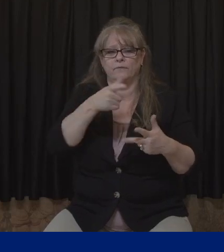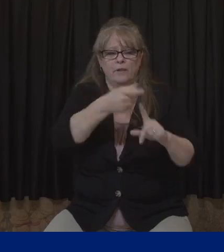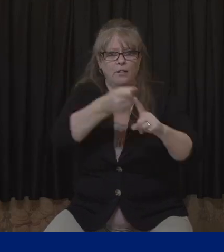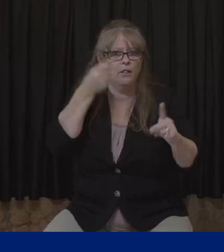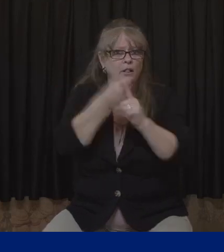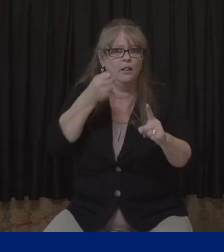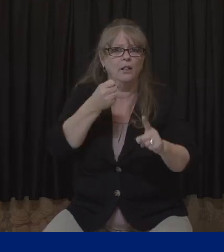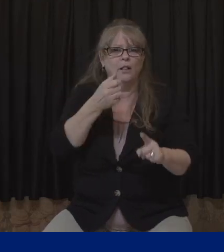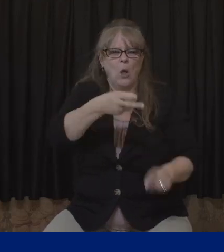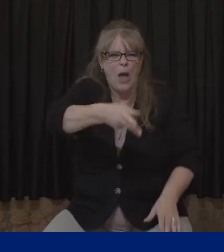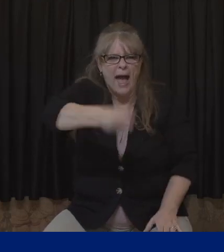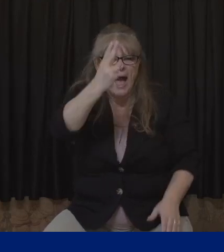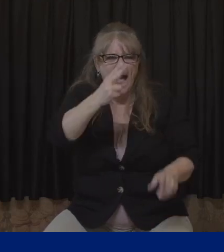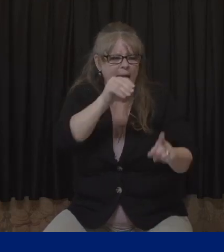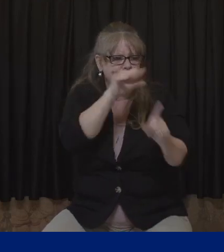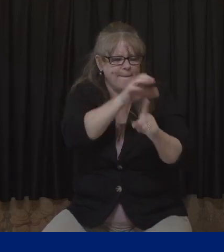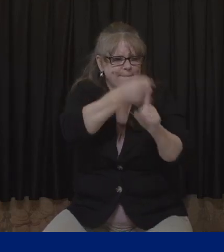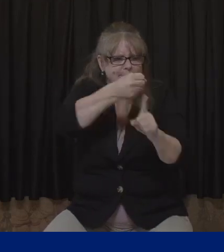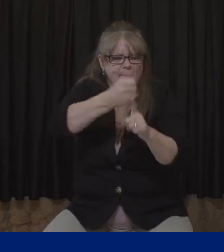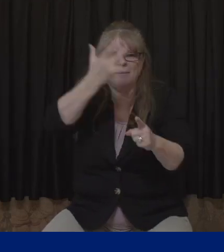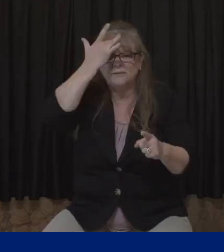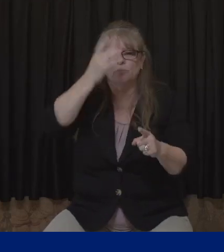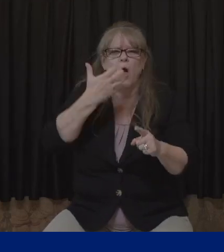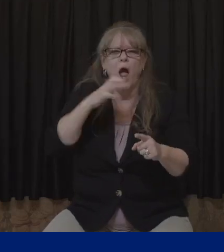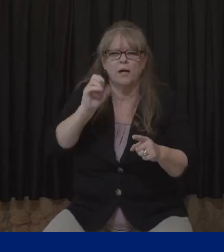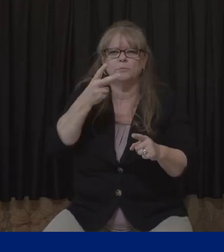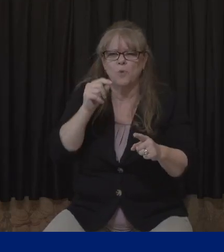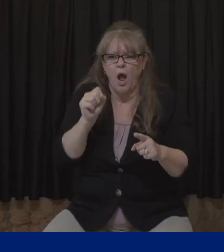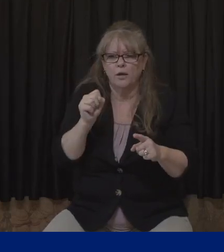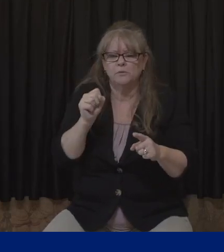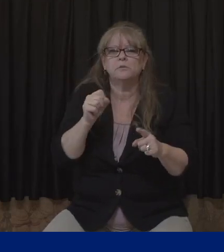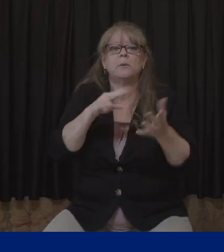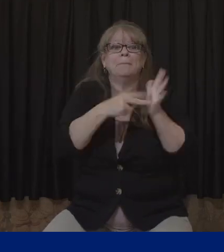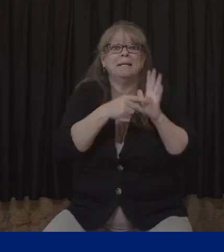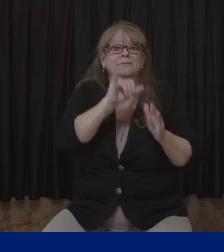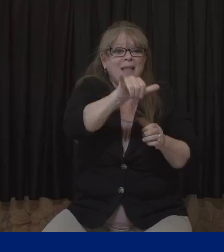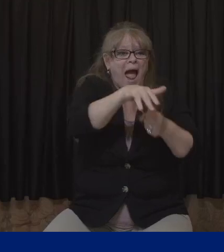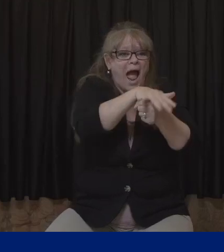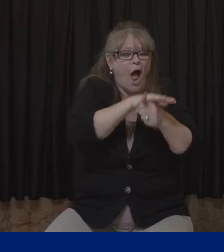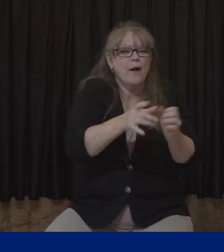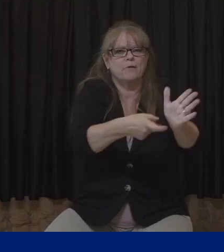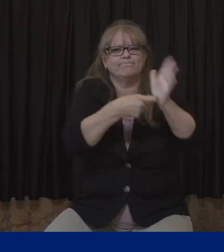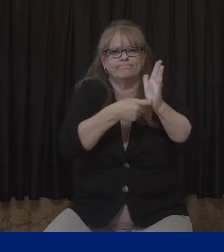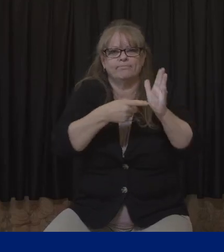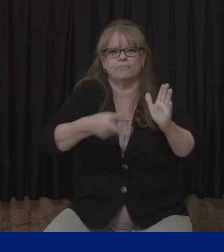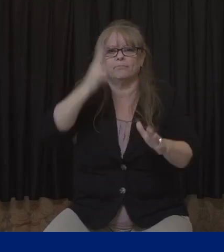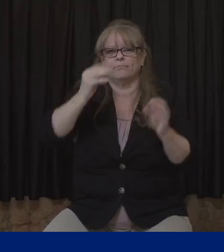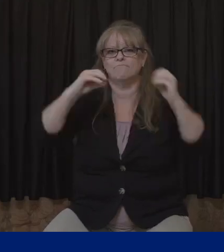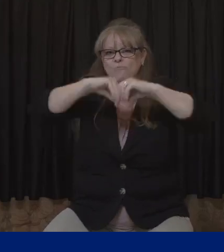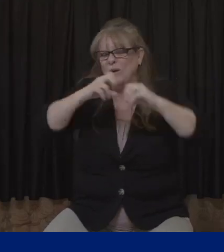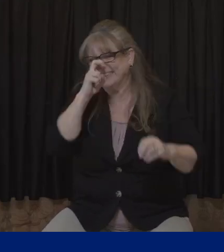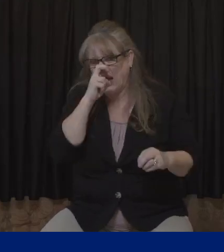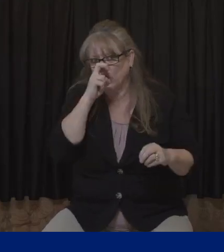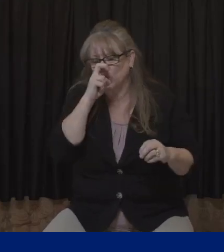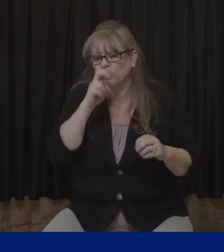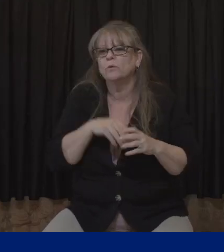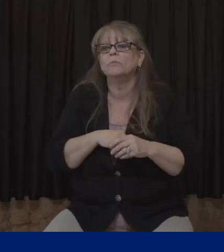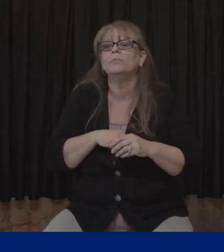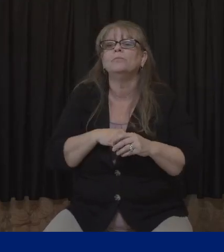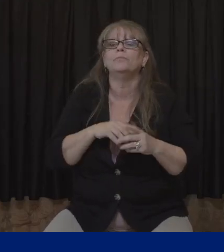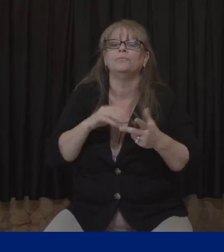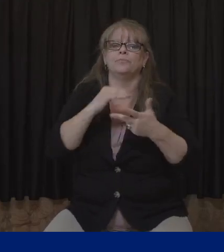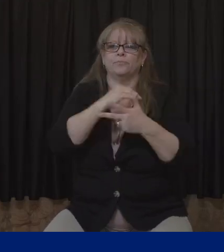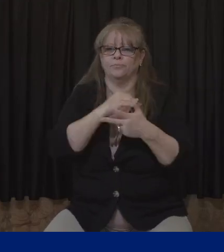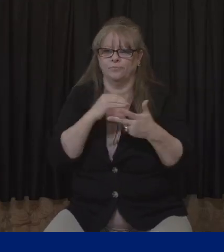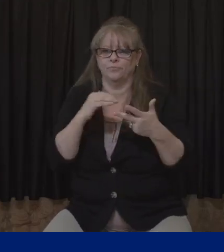restrictive rules in place. That's what several counties have done, where the stay-at-home order, their stores open 4 days or 7 days later than Denver, and their